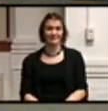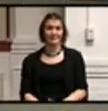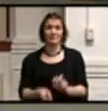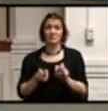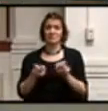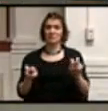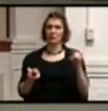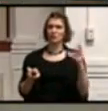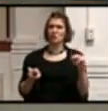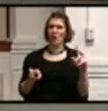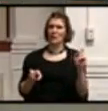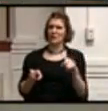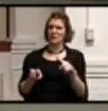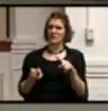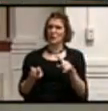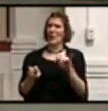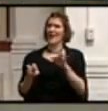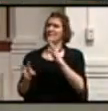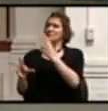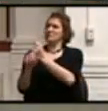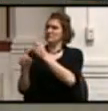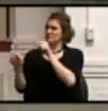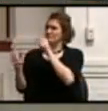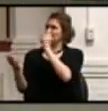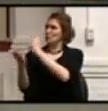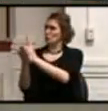So does one negate the other one, or